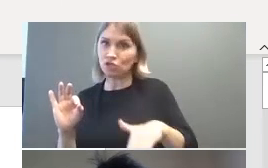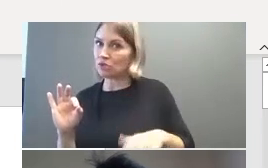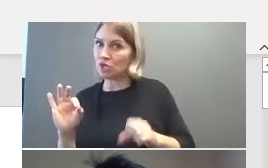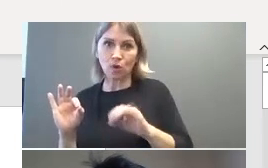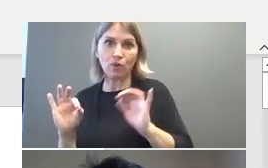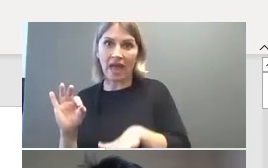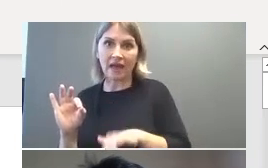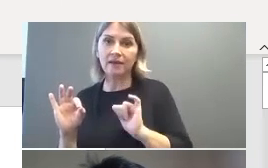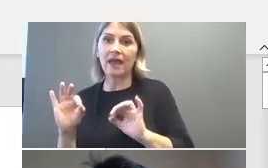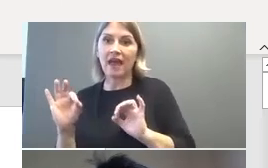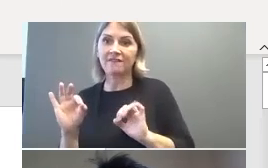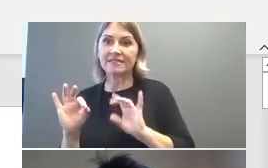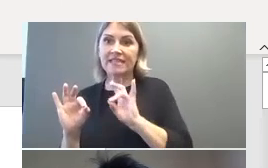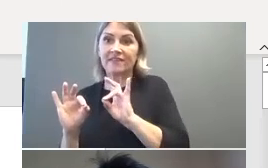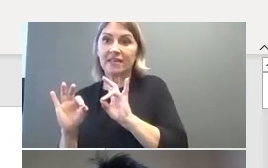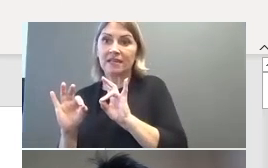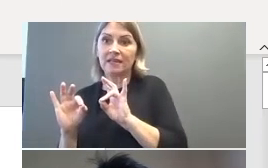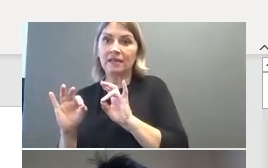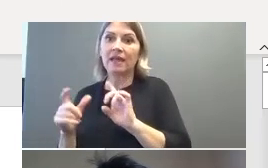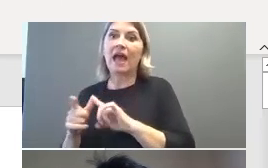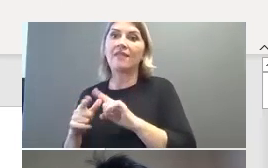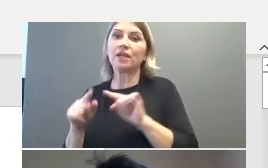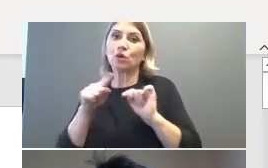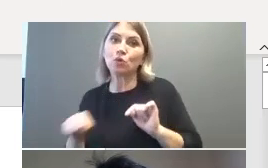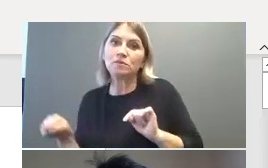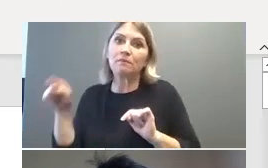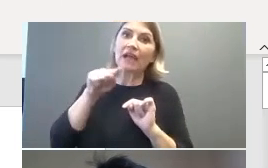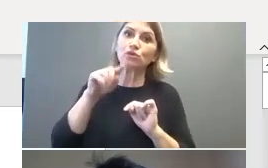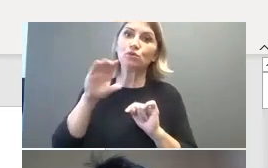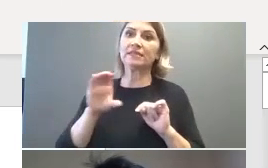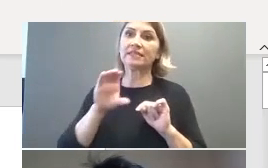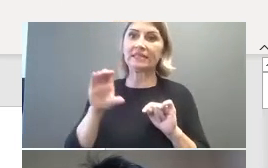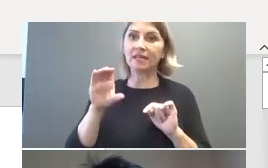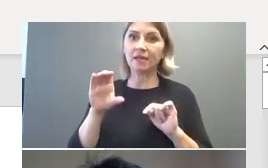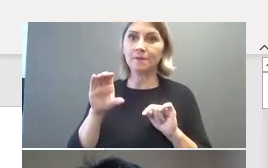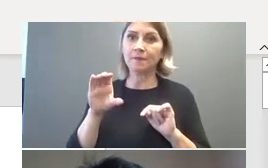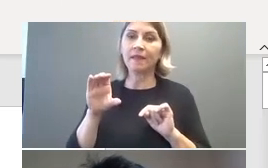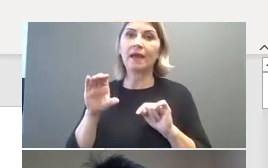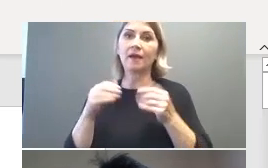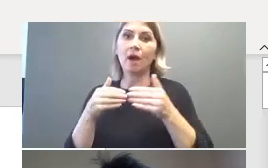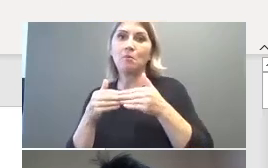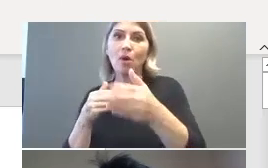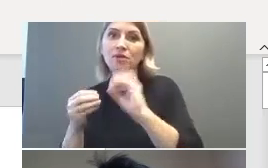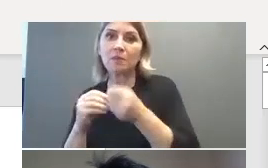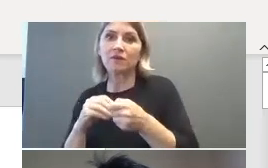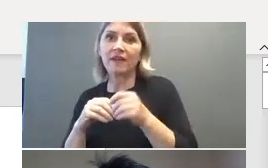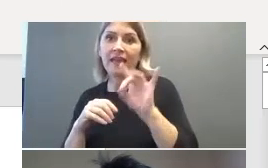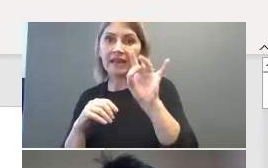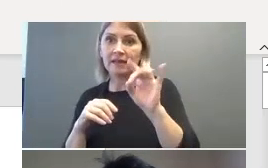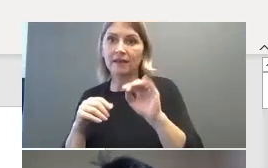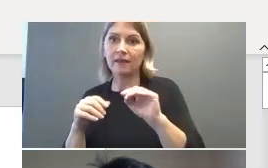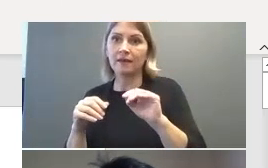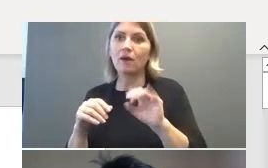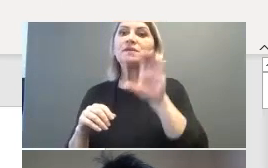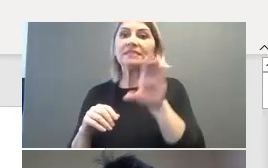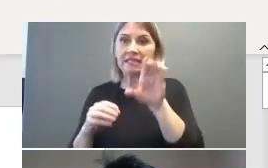of F becomes 7. And it moves back all the way to C, where D has a post-visit number of 8 and C has a post-visit